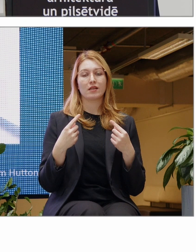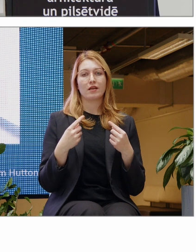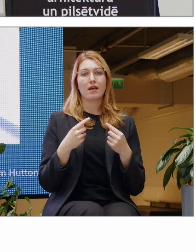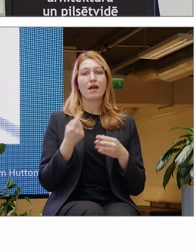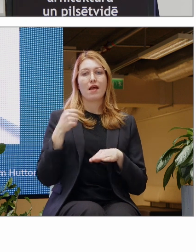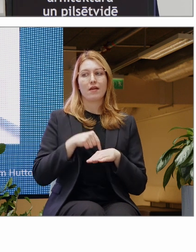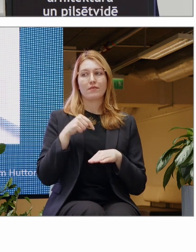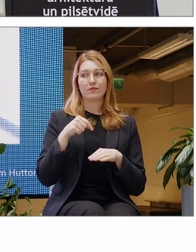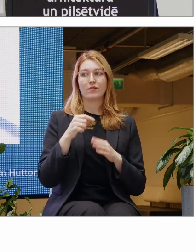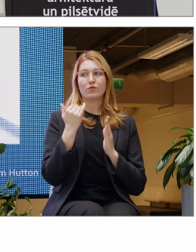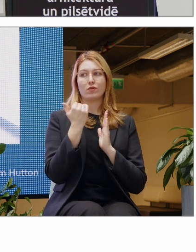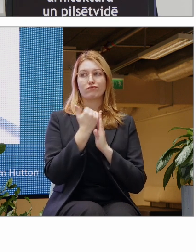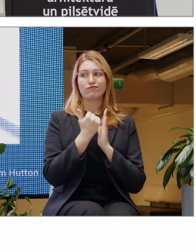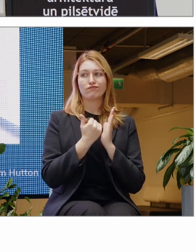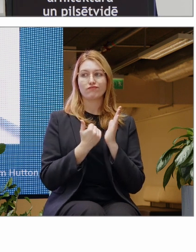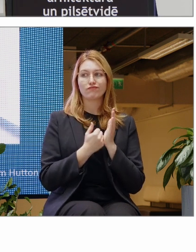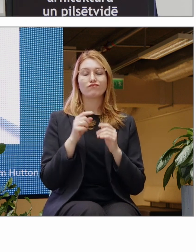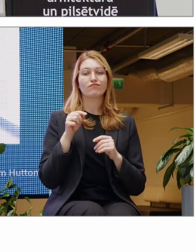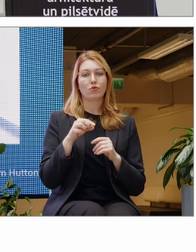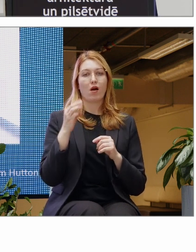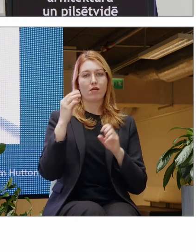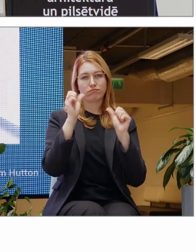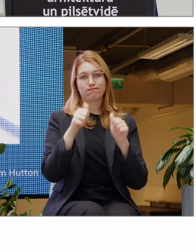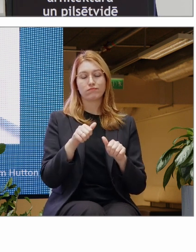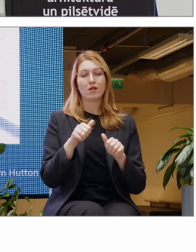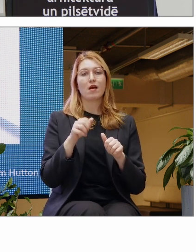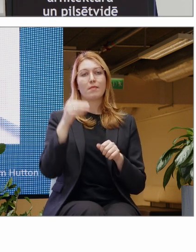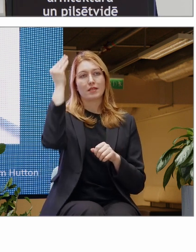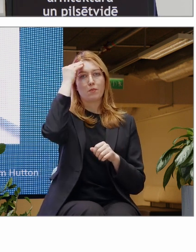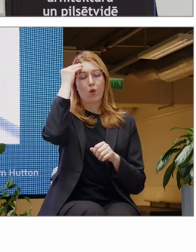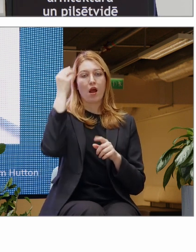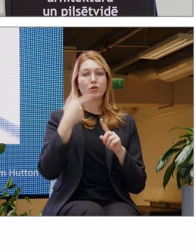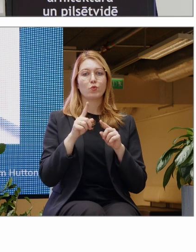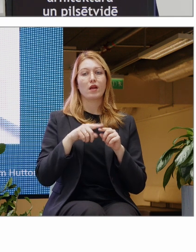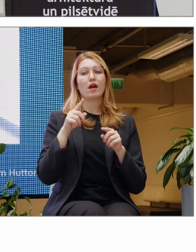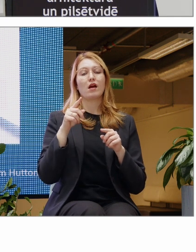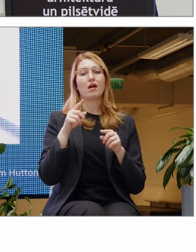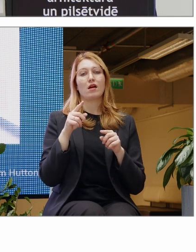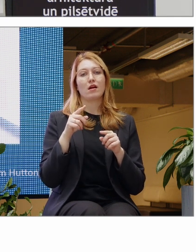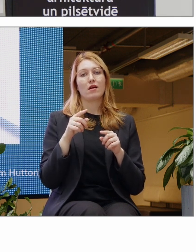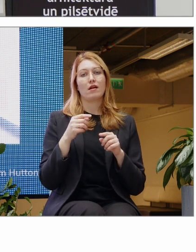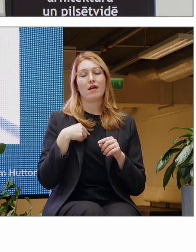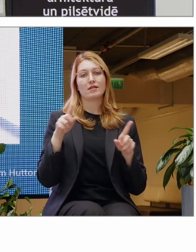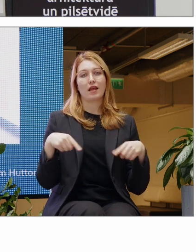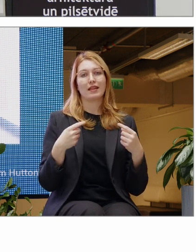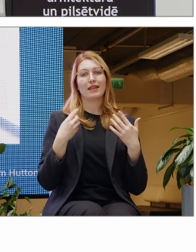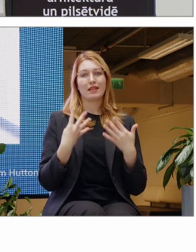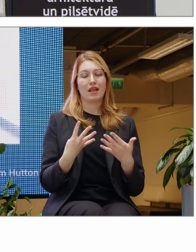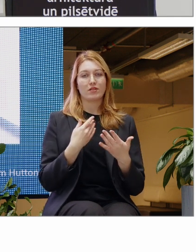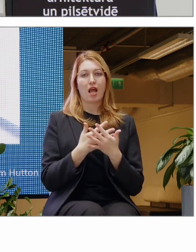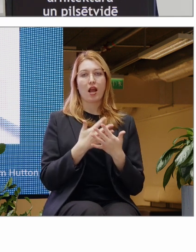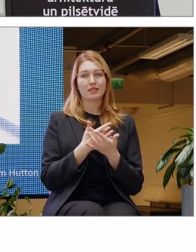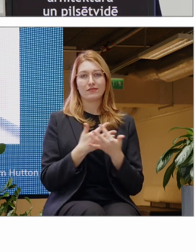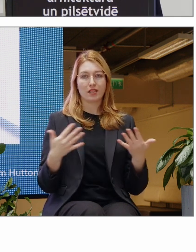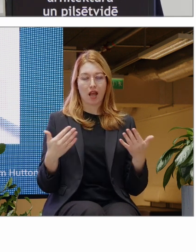empathy kit with Cambridge University simulation glasses and dexterity gloves. I developed 9 activities of